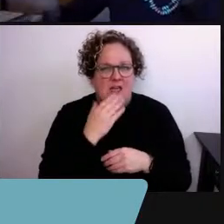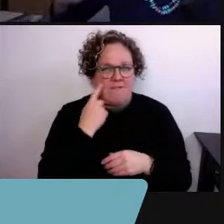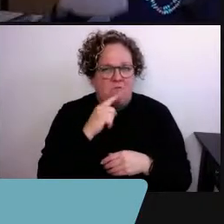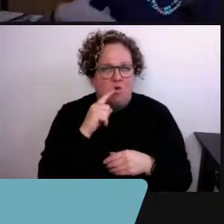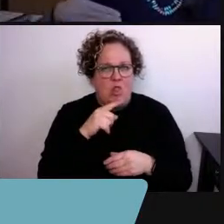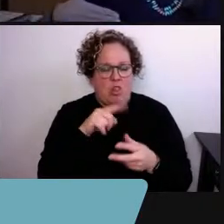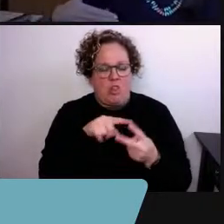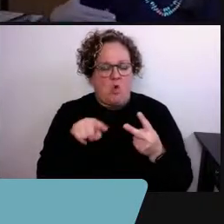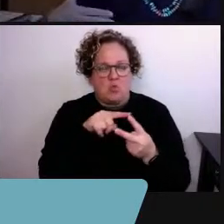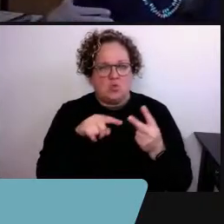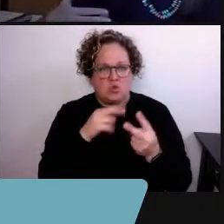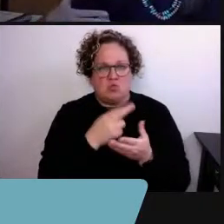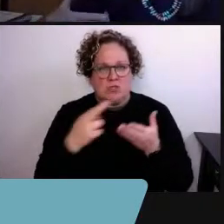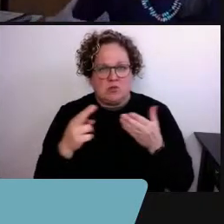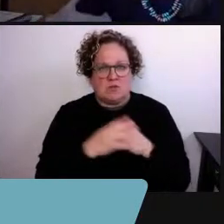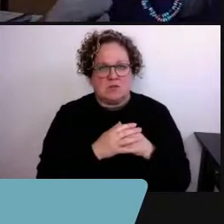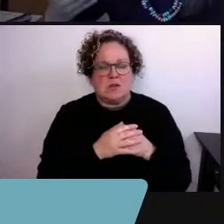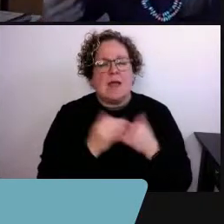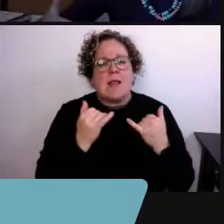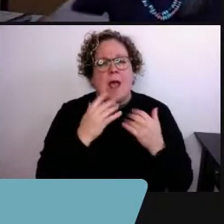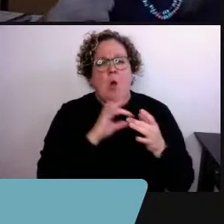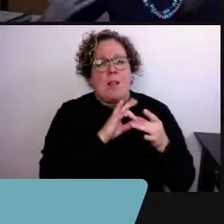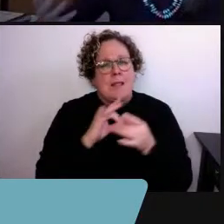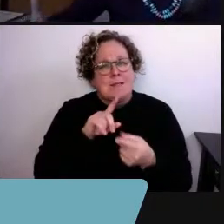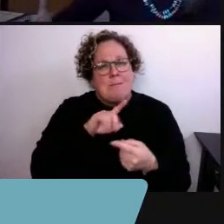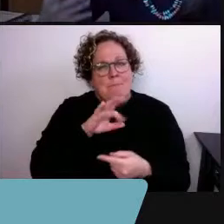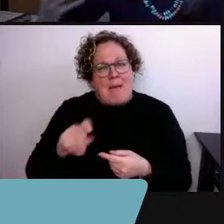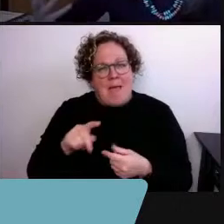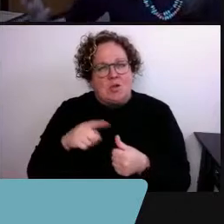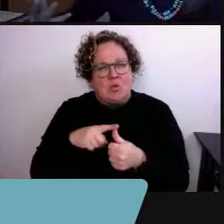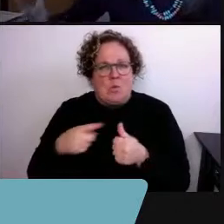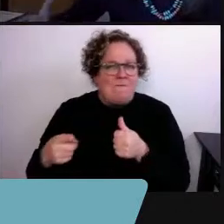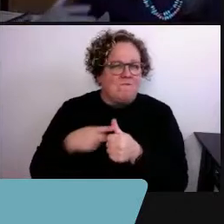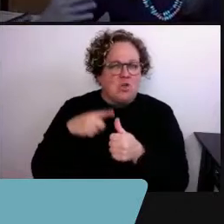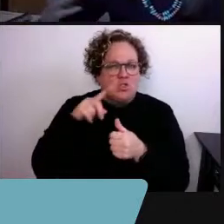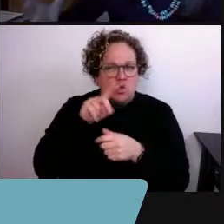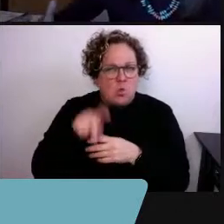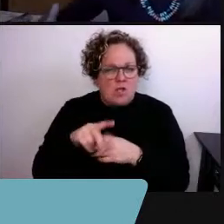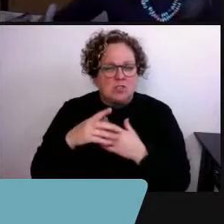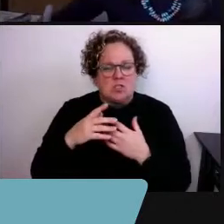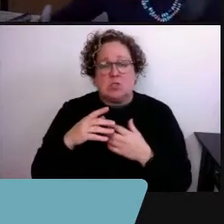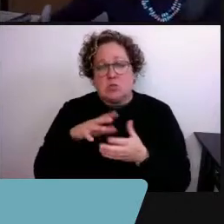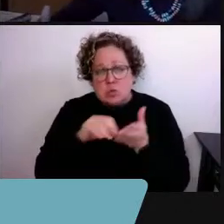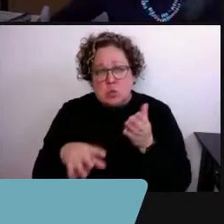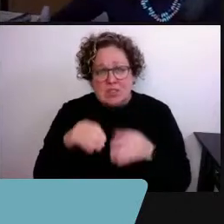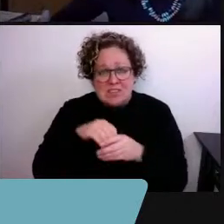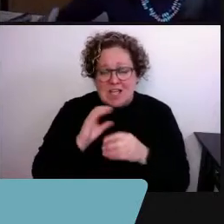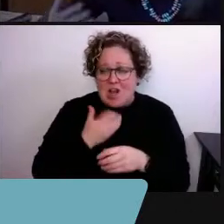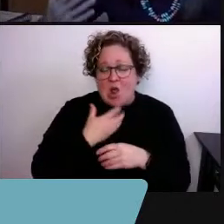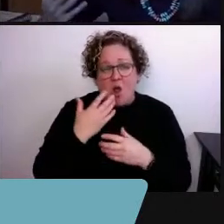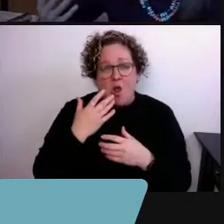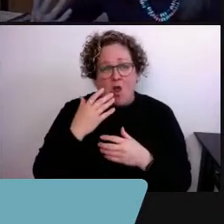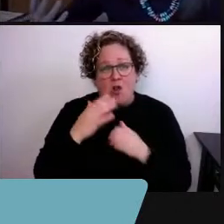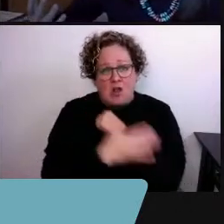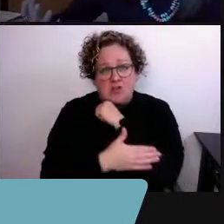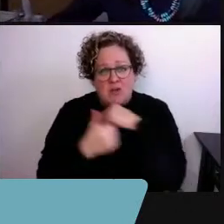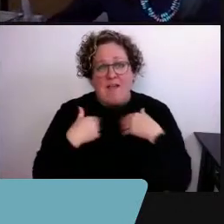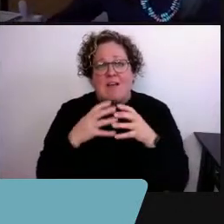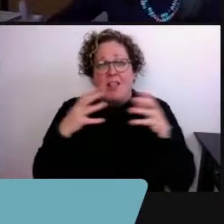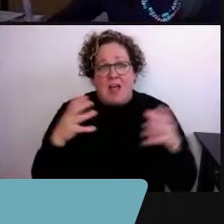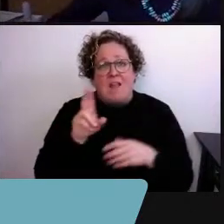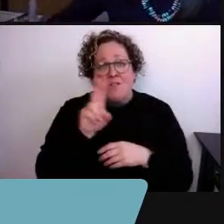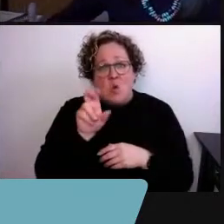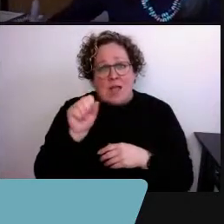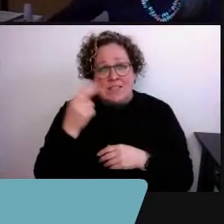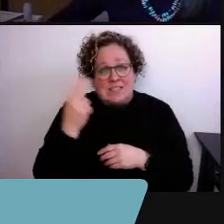I just think that takes us back to Mari's question too of, you know, students in our country get a lot of U.S. history, and it's